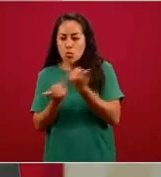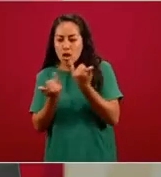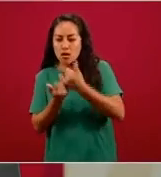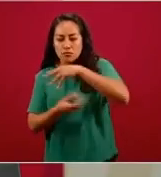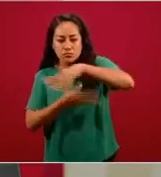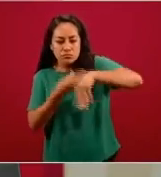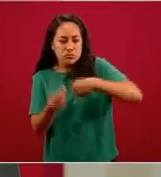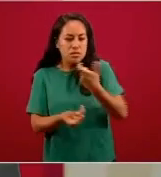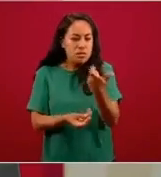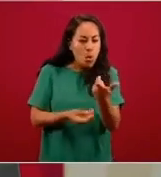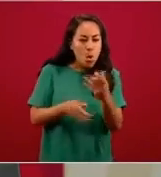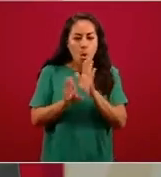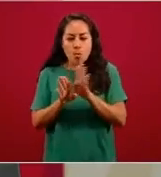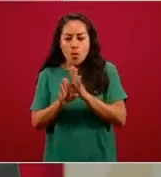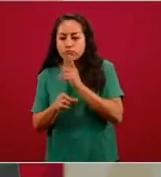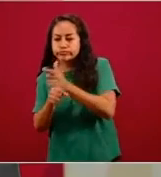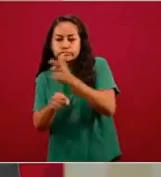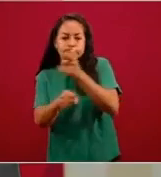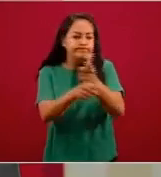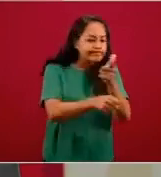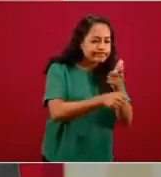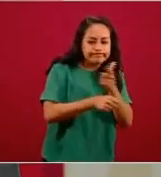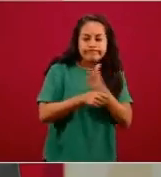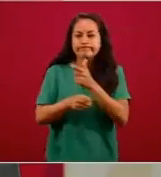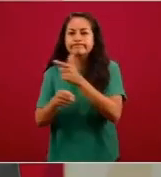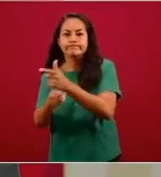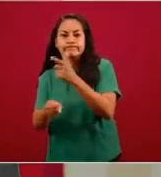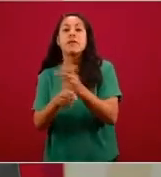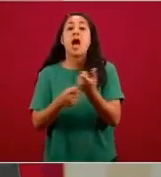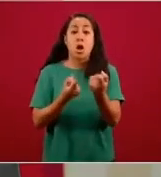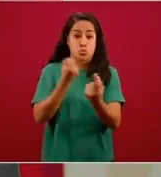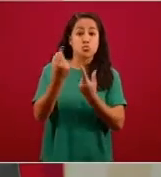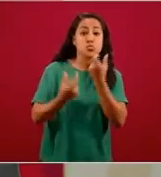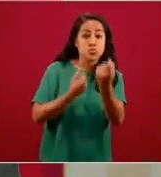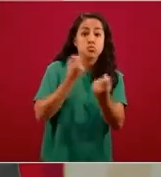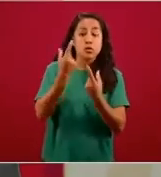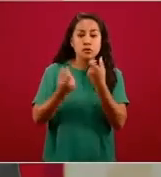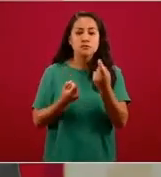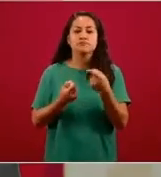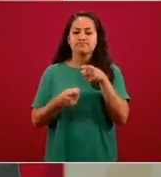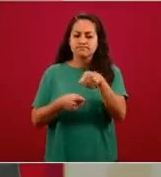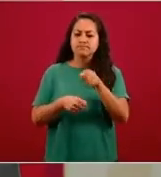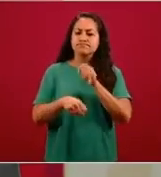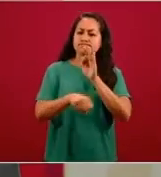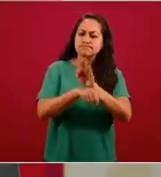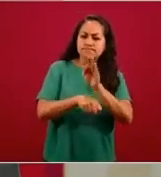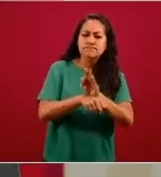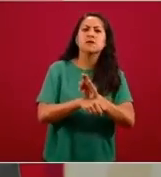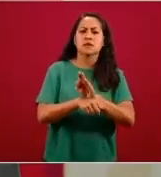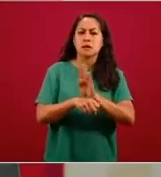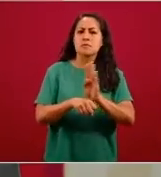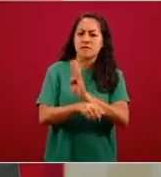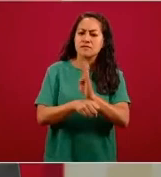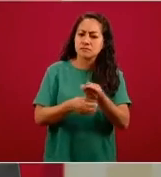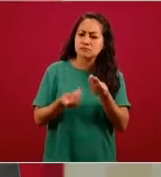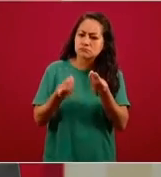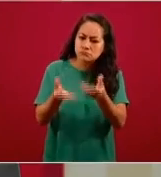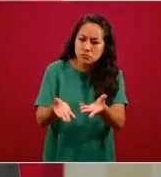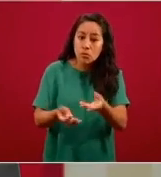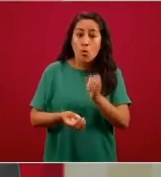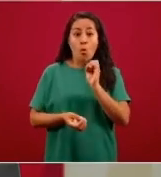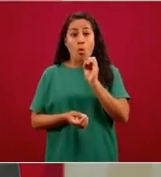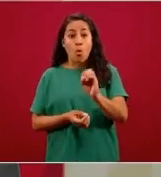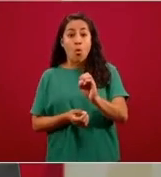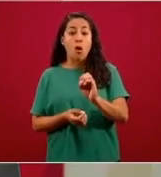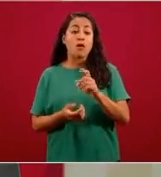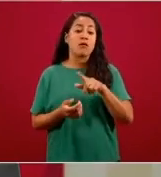well, we have studied economic models to understand what are the factors that are going to come